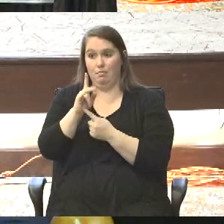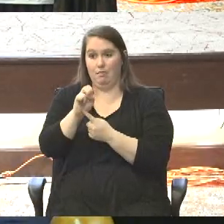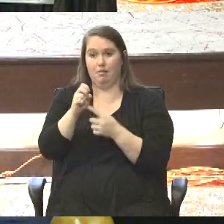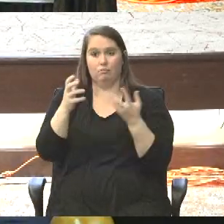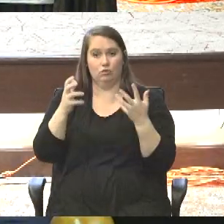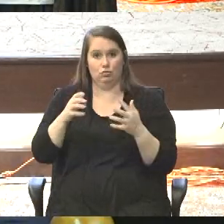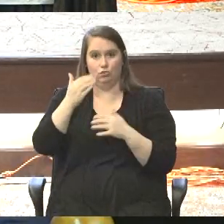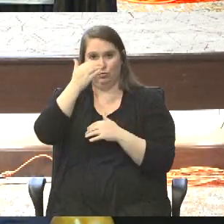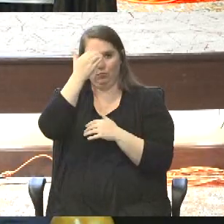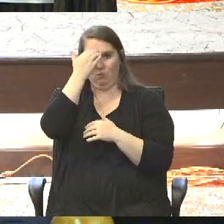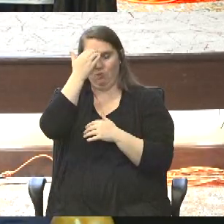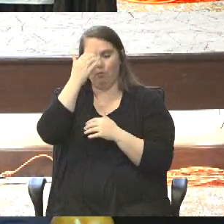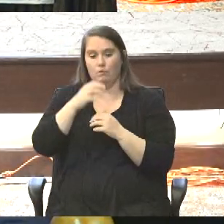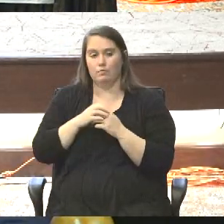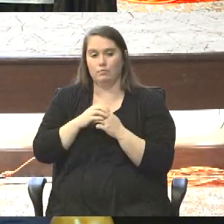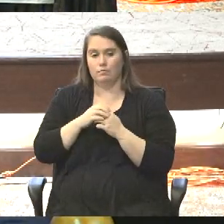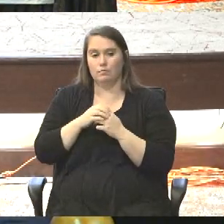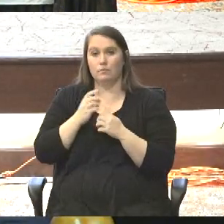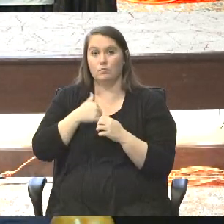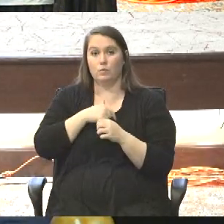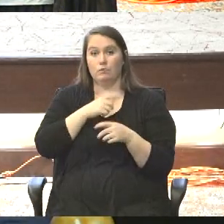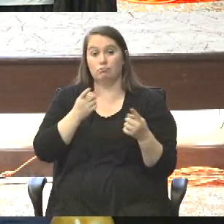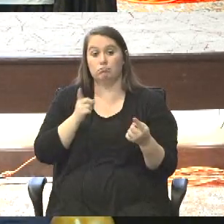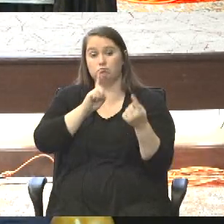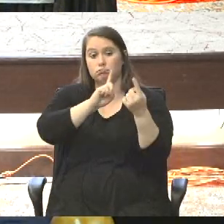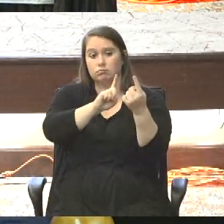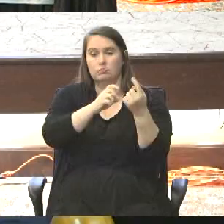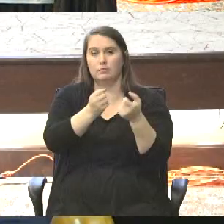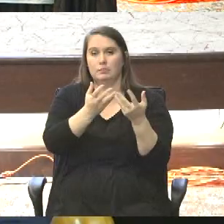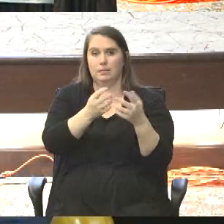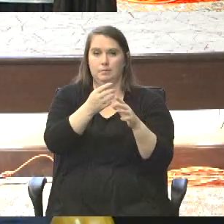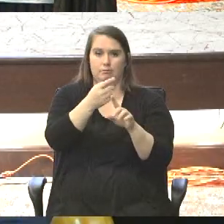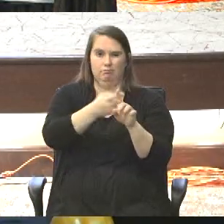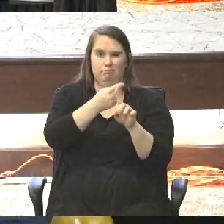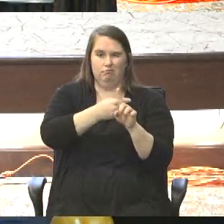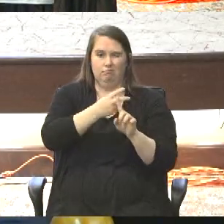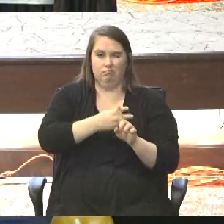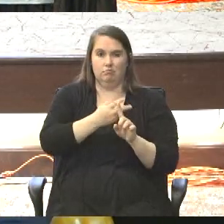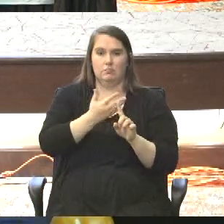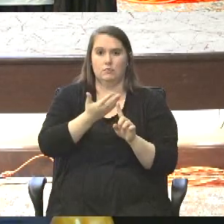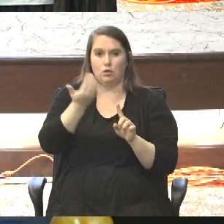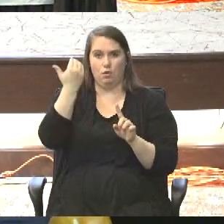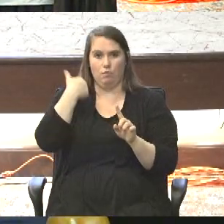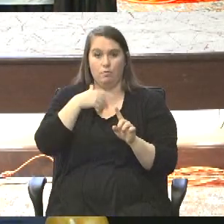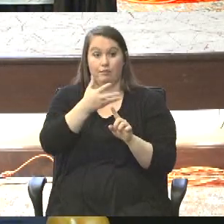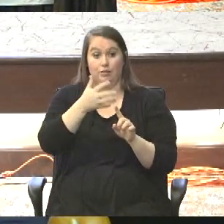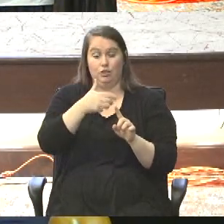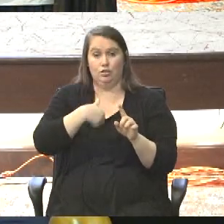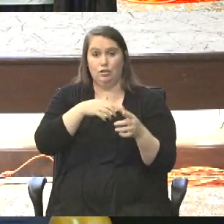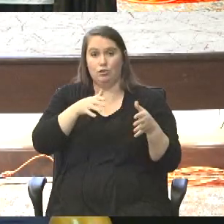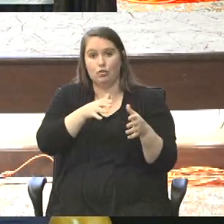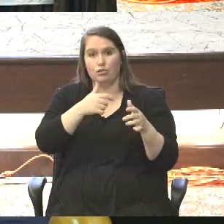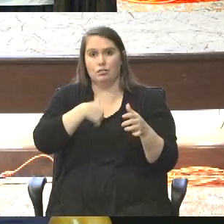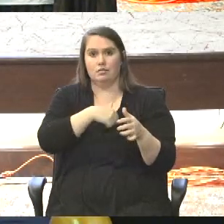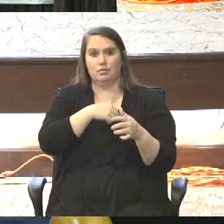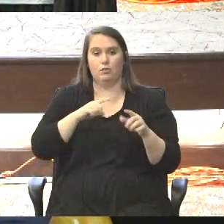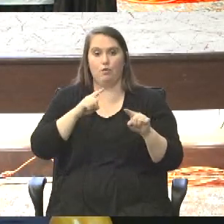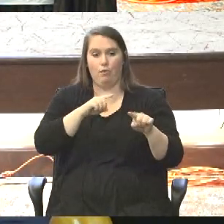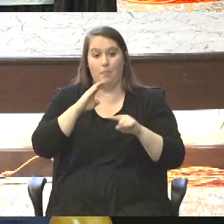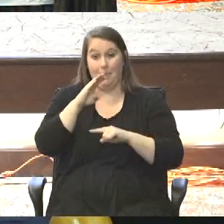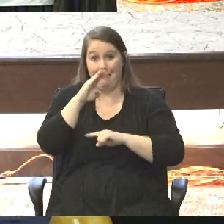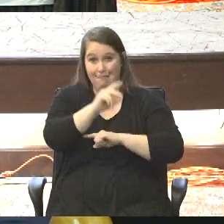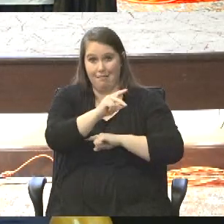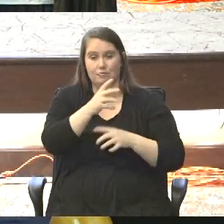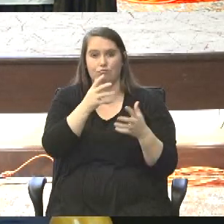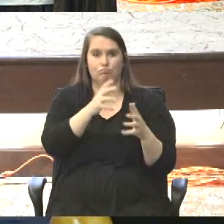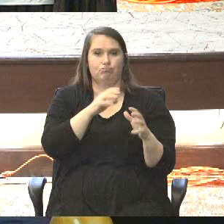we approached you months ago with kind of an update, and you encouraged us to go back and get